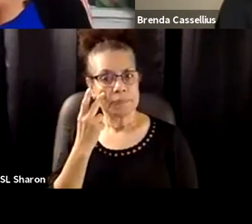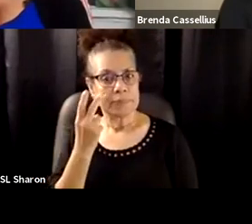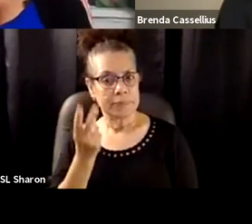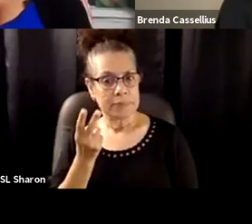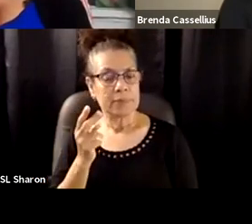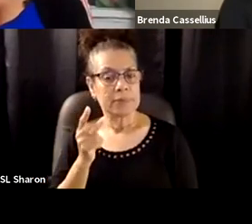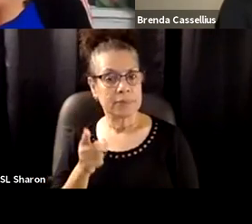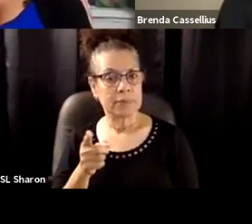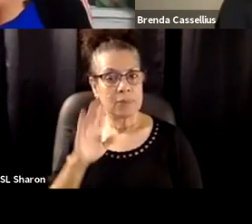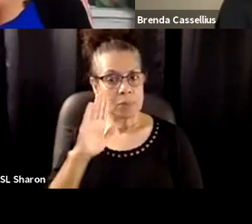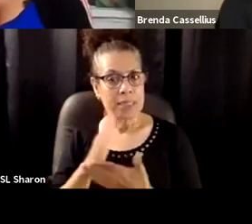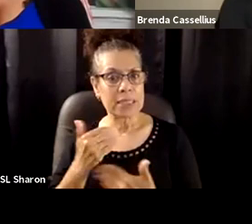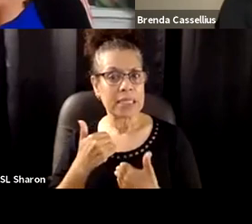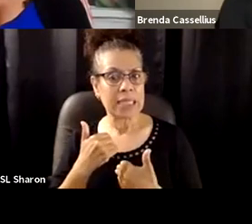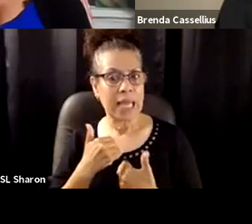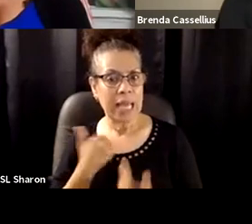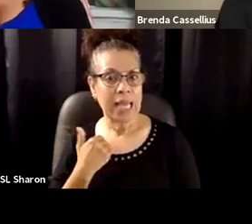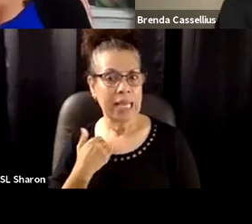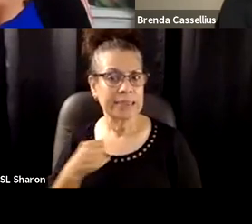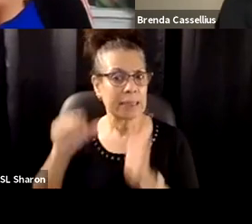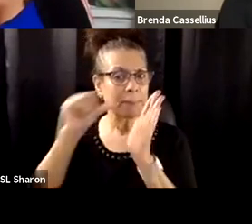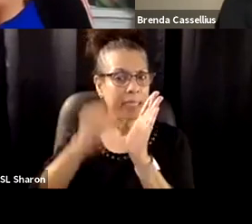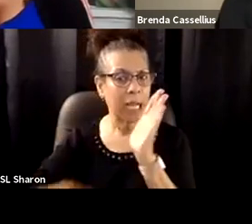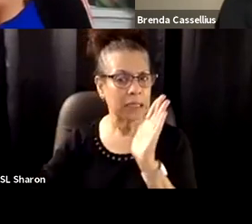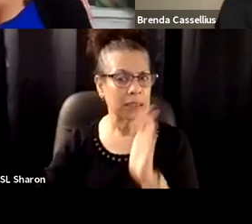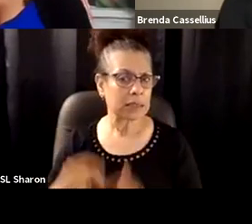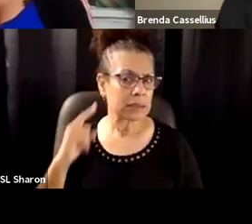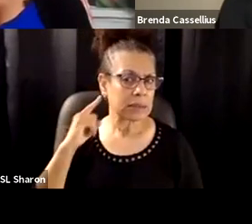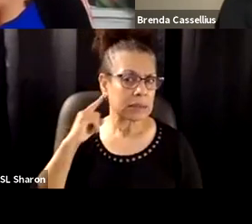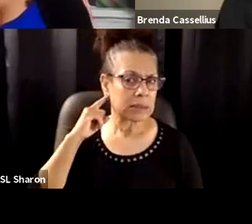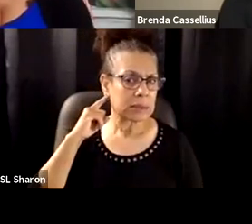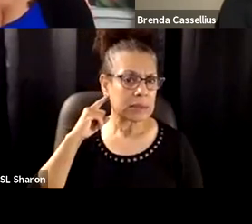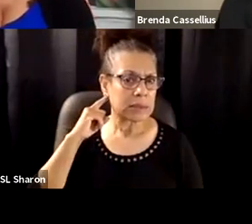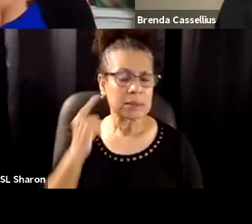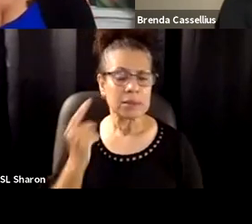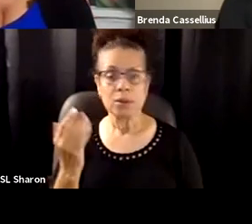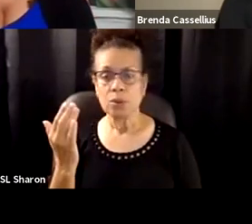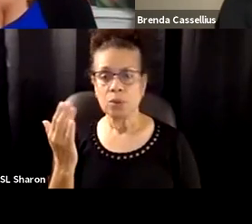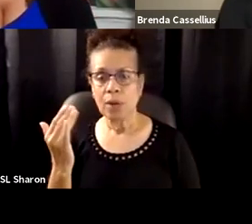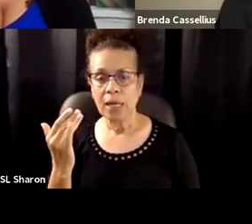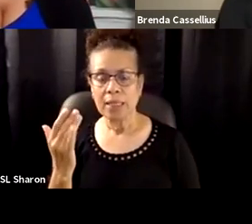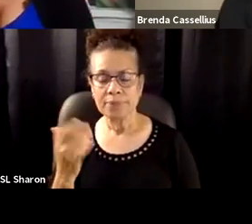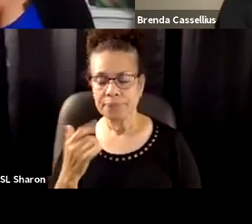he had some lacerations on the back because of the um